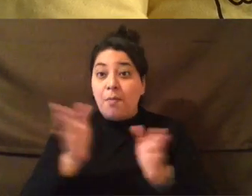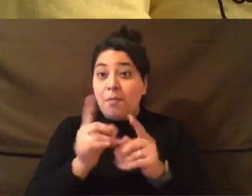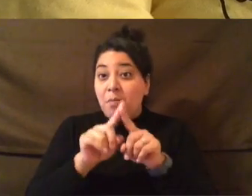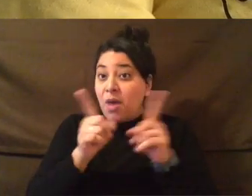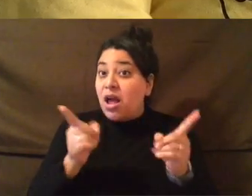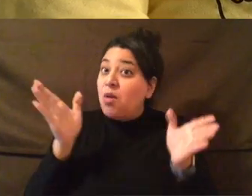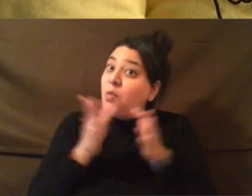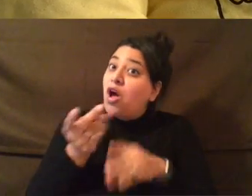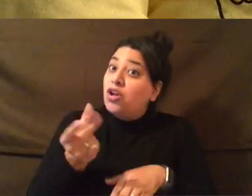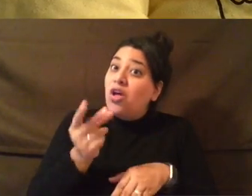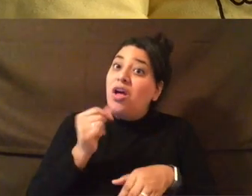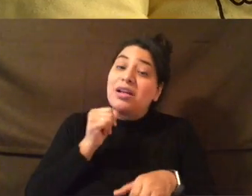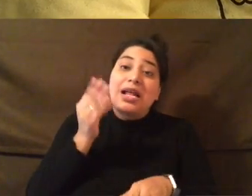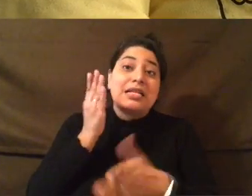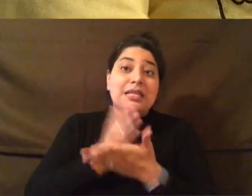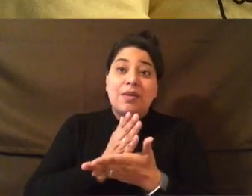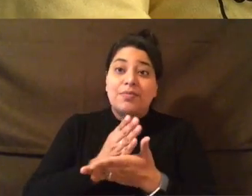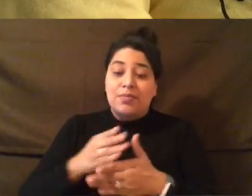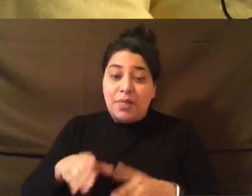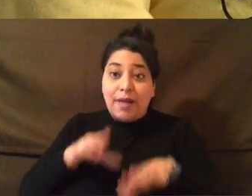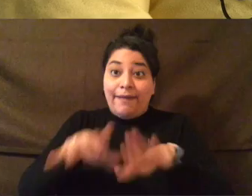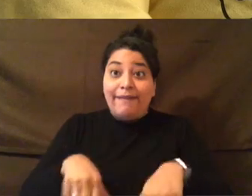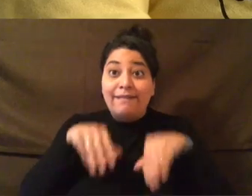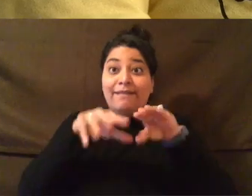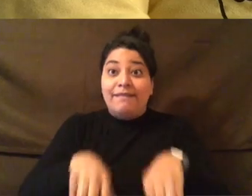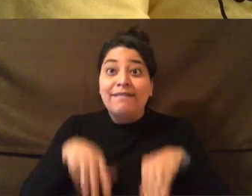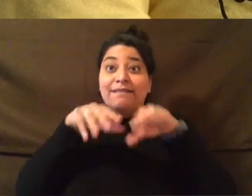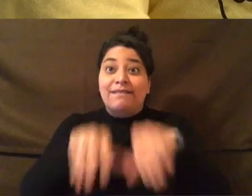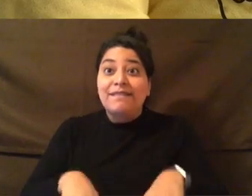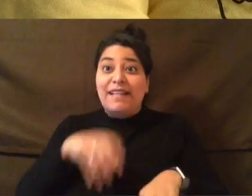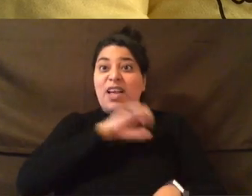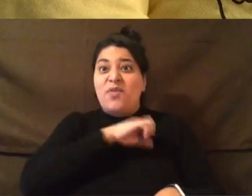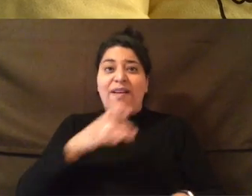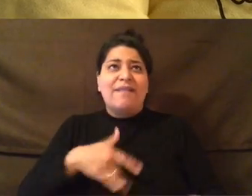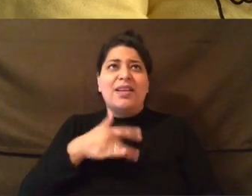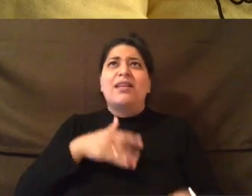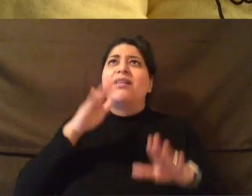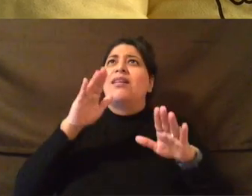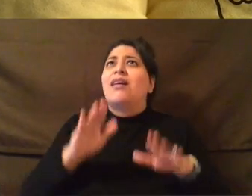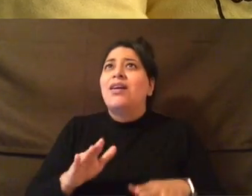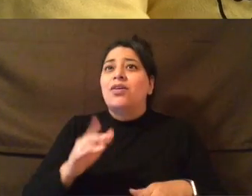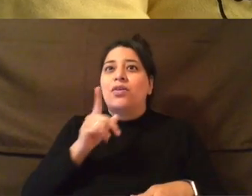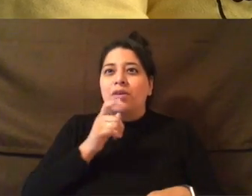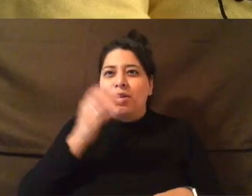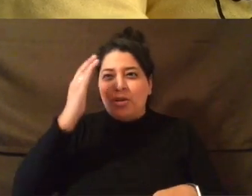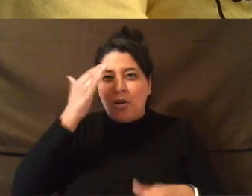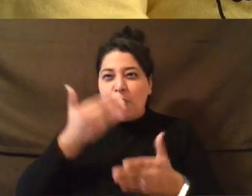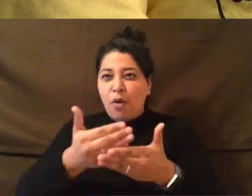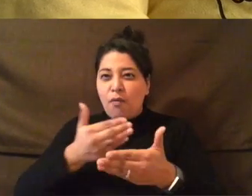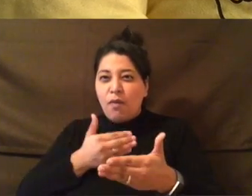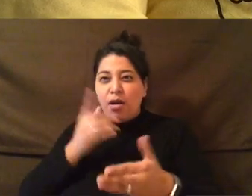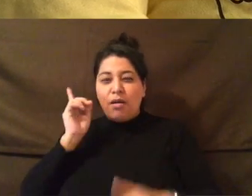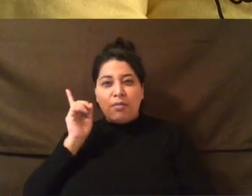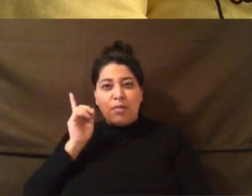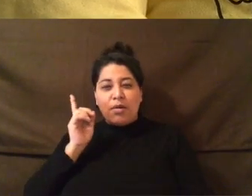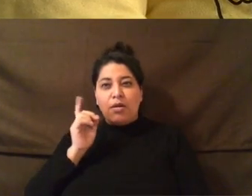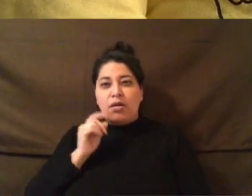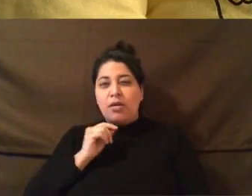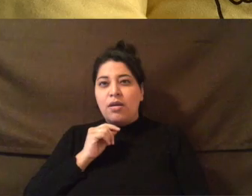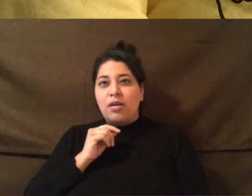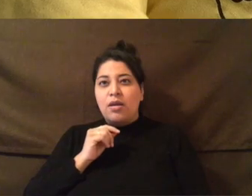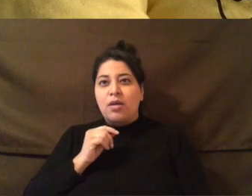here!" But the little dog did not stop. The sun was shining and Edward felt exhilarated. Who would have known before